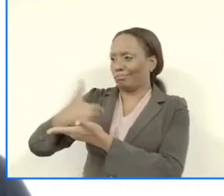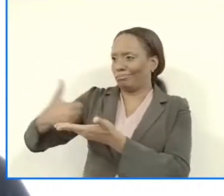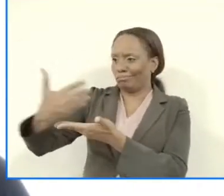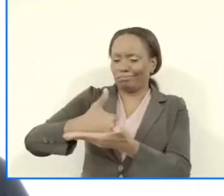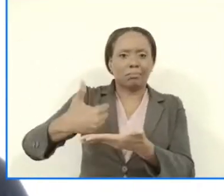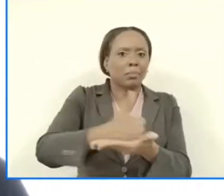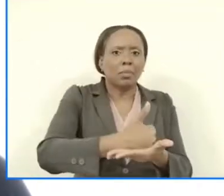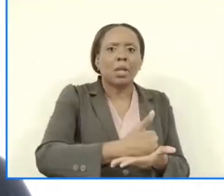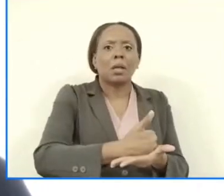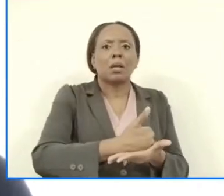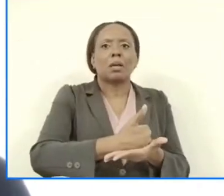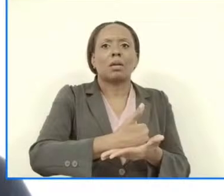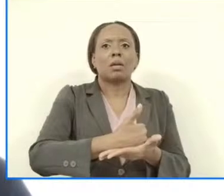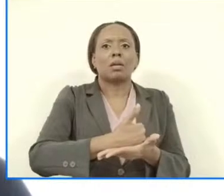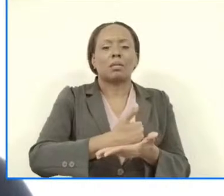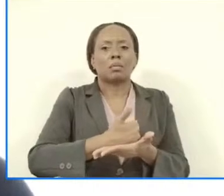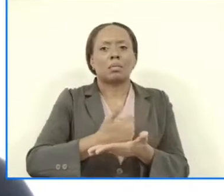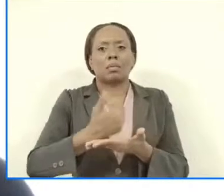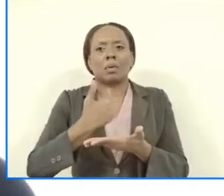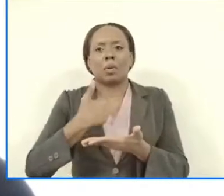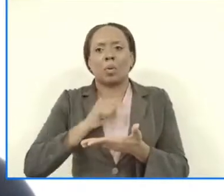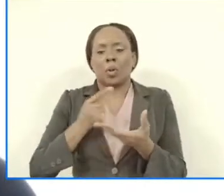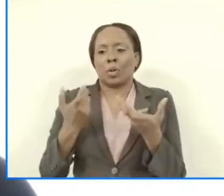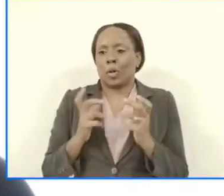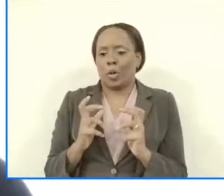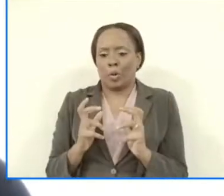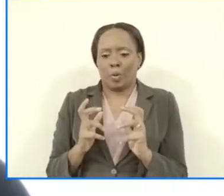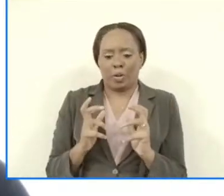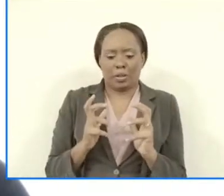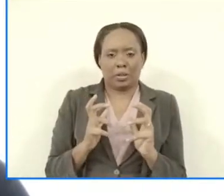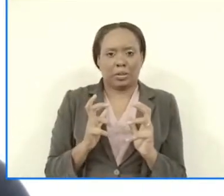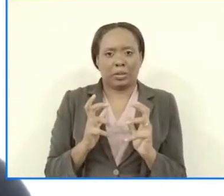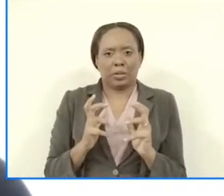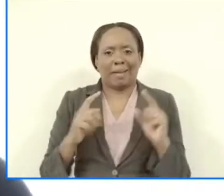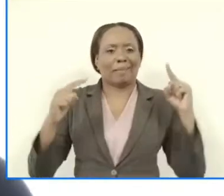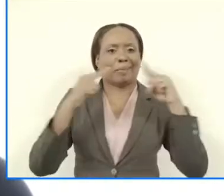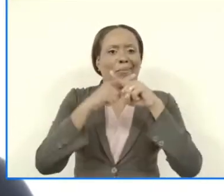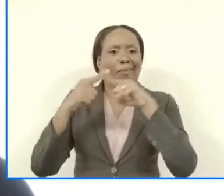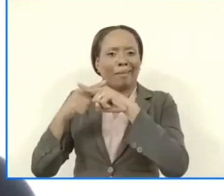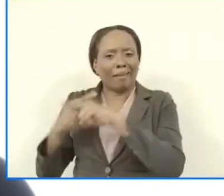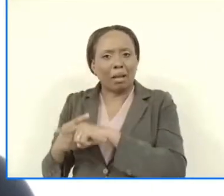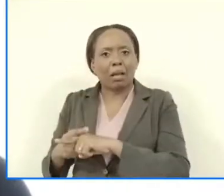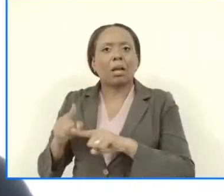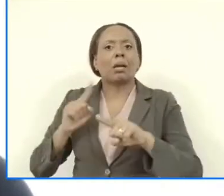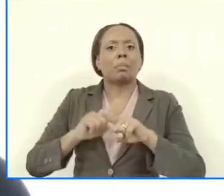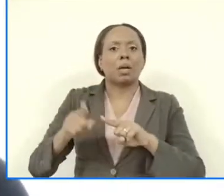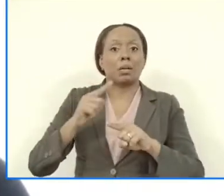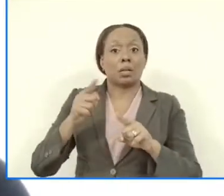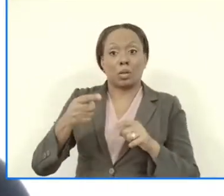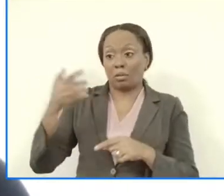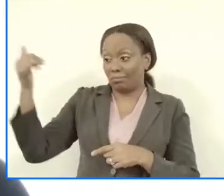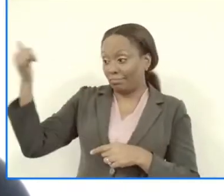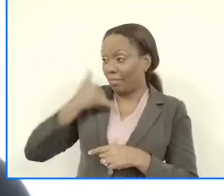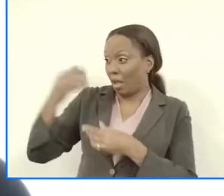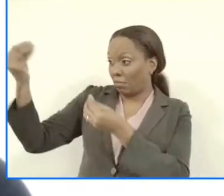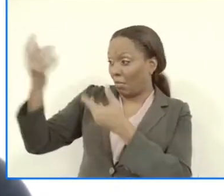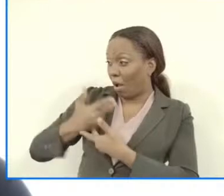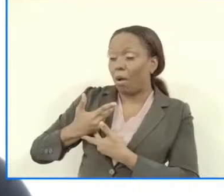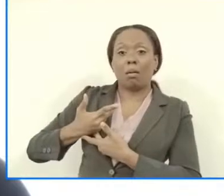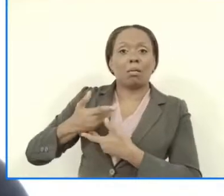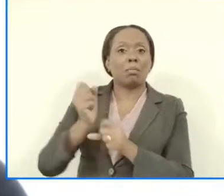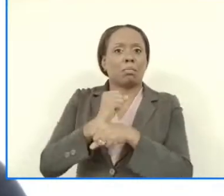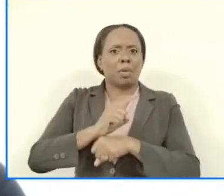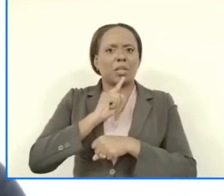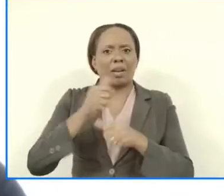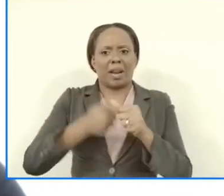better to err on the side of having those reports in. And not worry too much about duplication. We will filter the information and make sure that